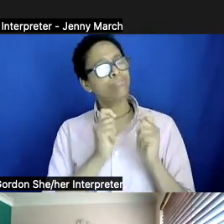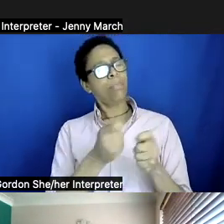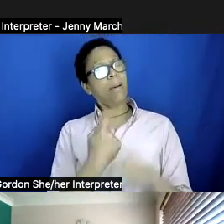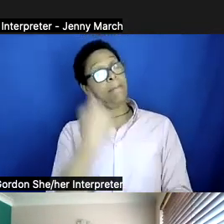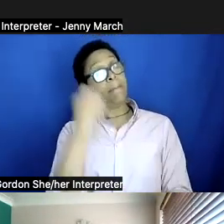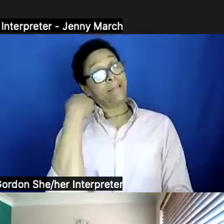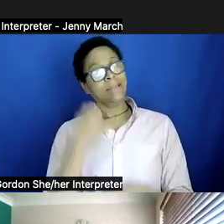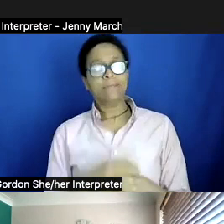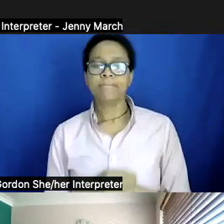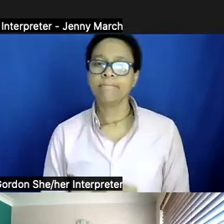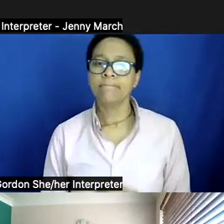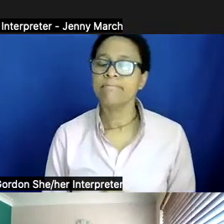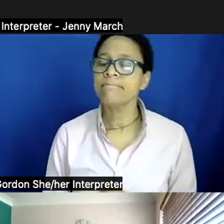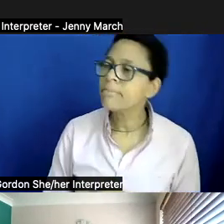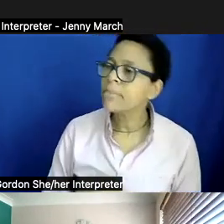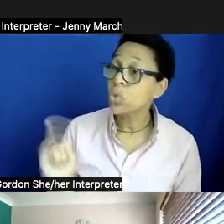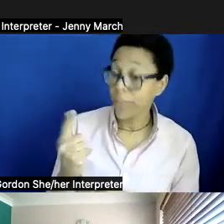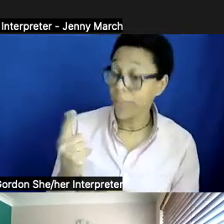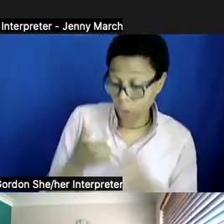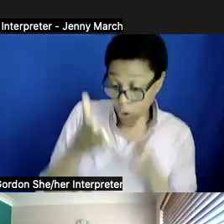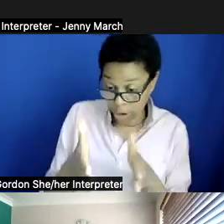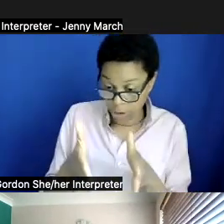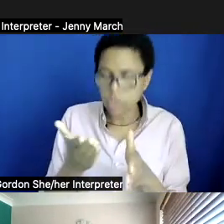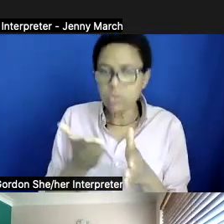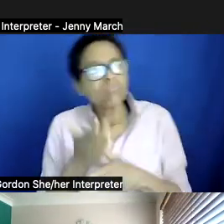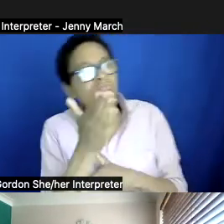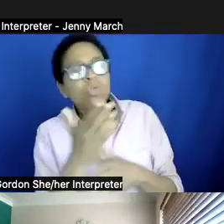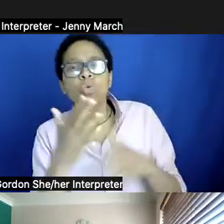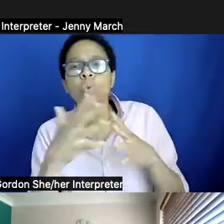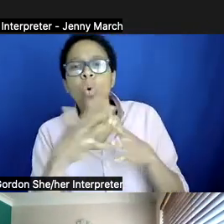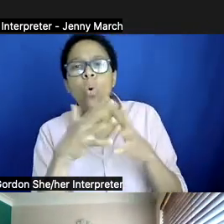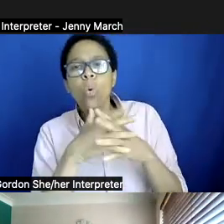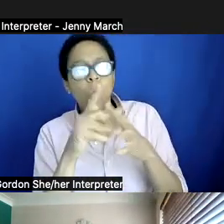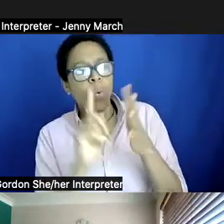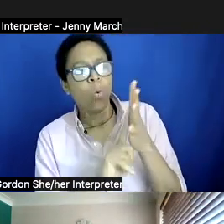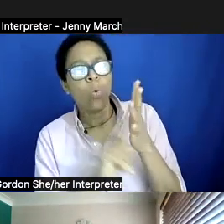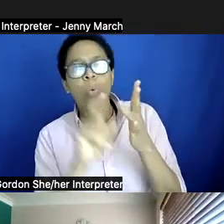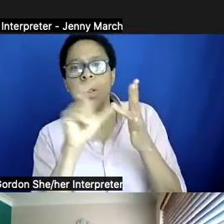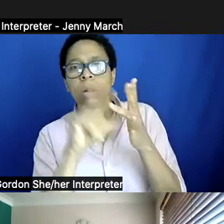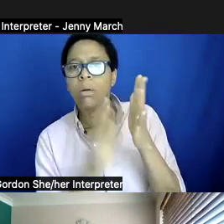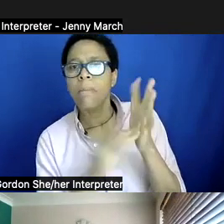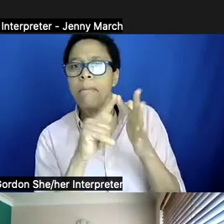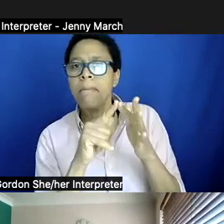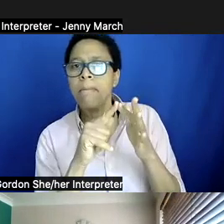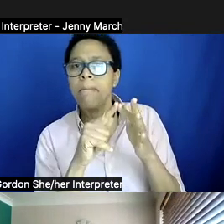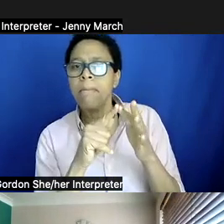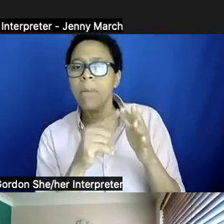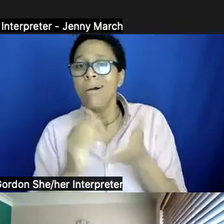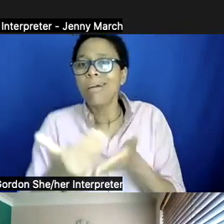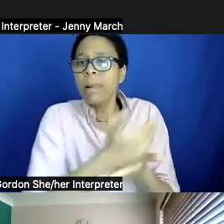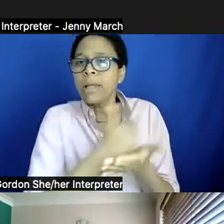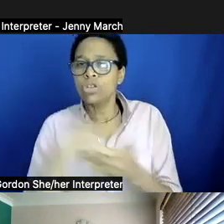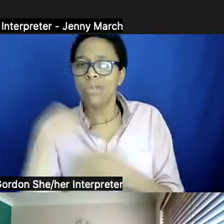later. So yeah, on our third session, we went to the Welcome collection. That was a really kind of interesting visit. We talked a lot about the